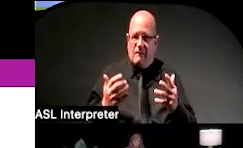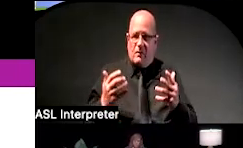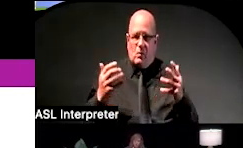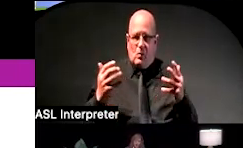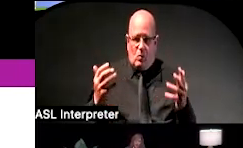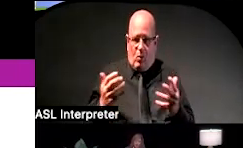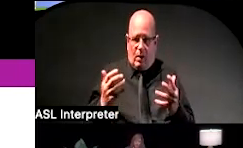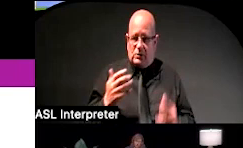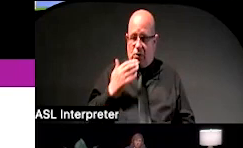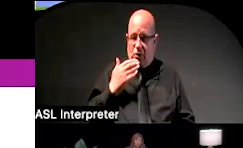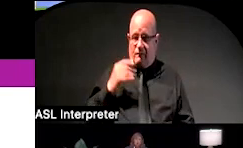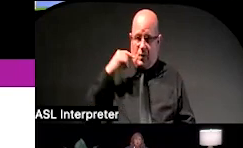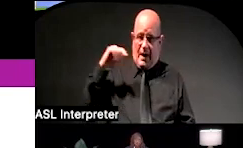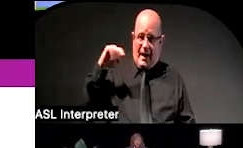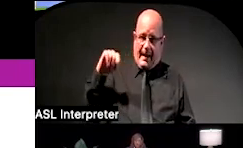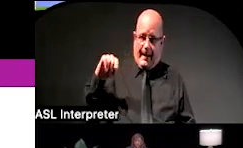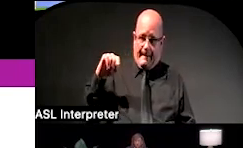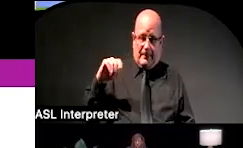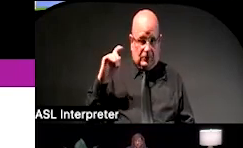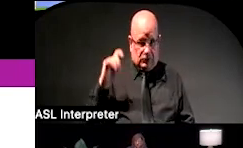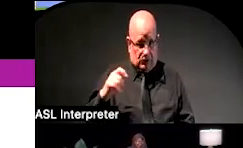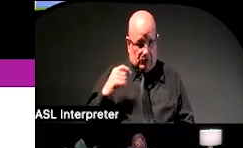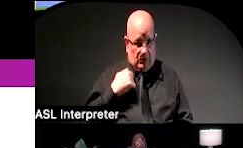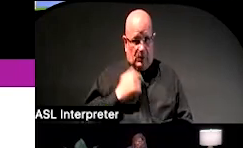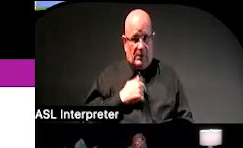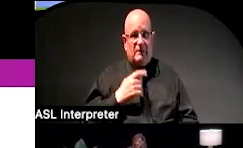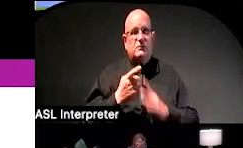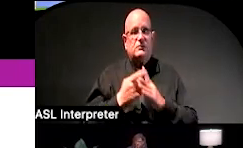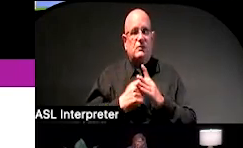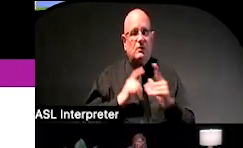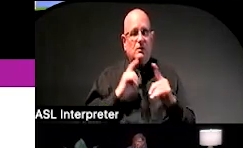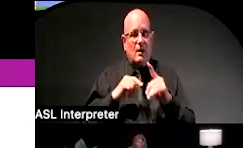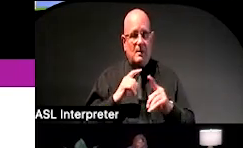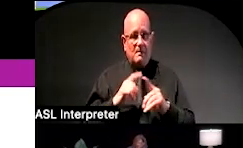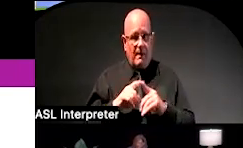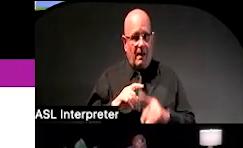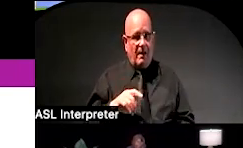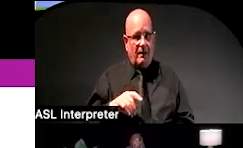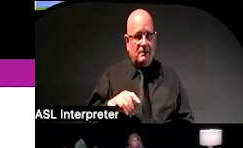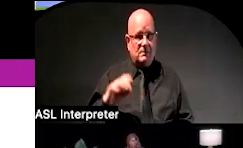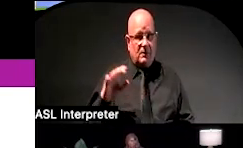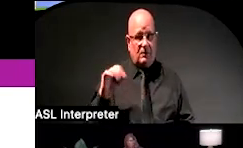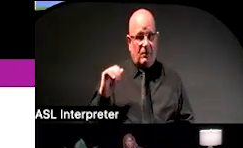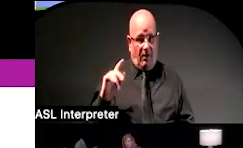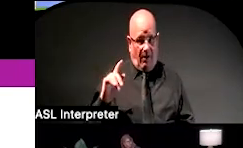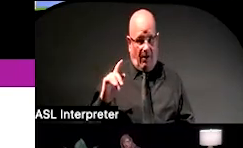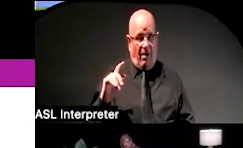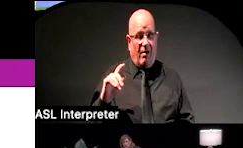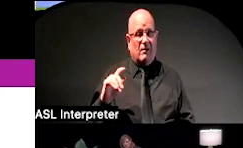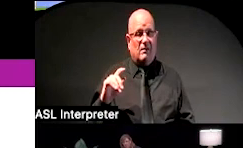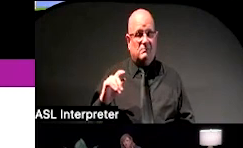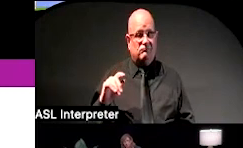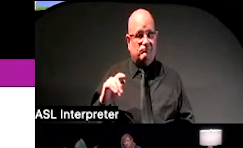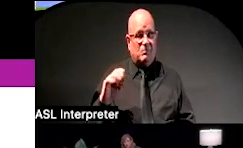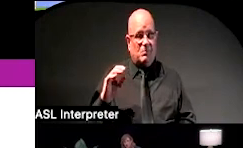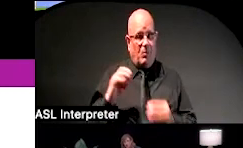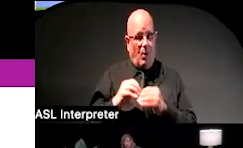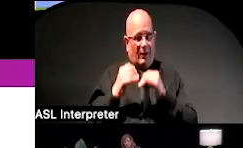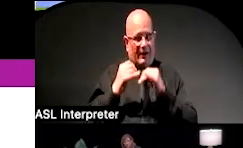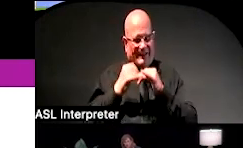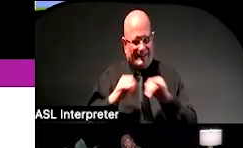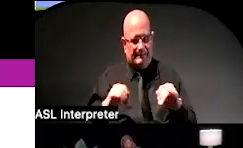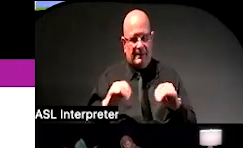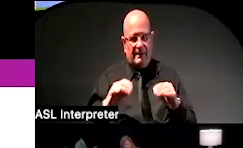looks good for him? Should we have started to talk about transitioning Carl to a more independent or